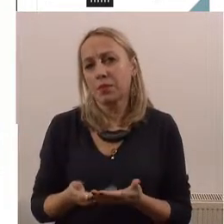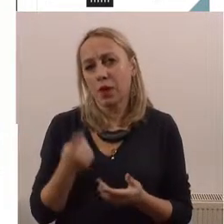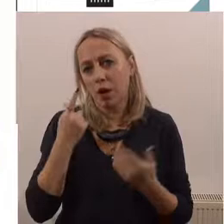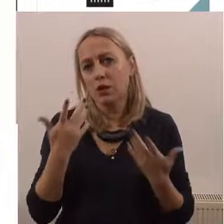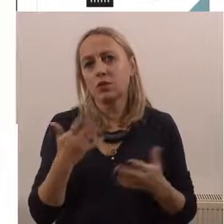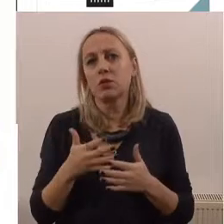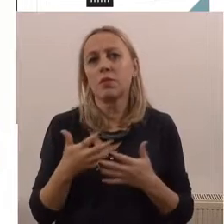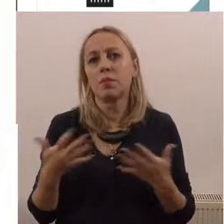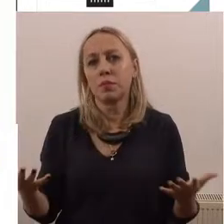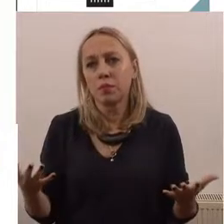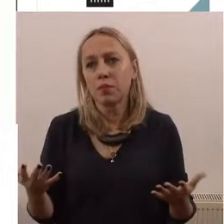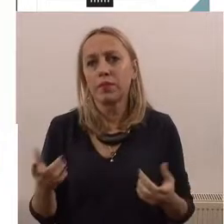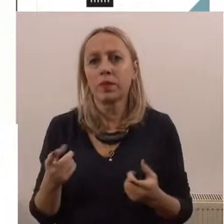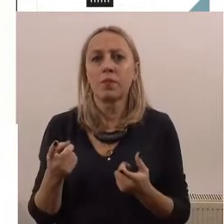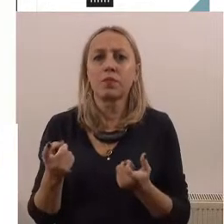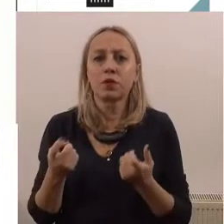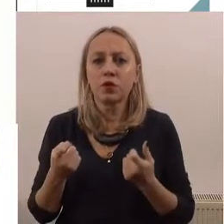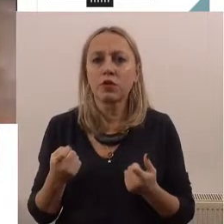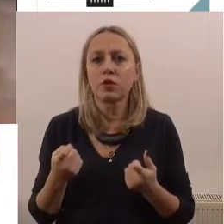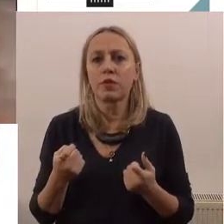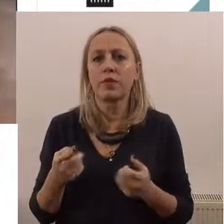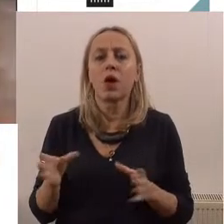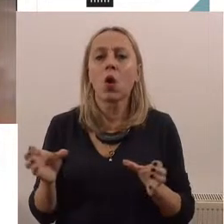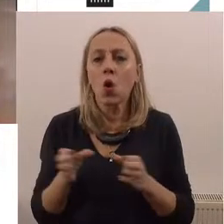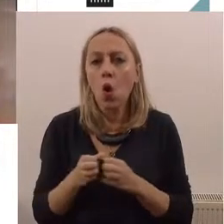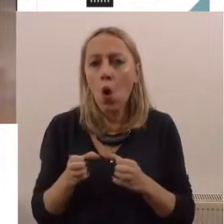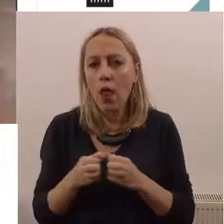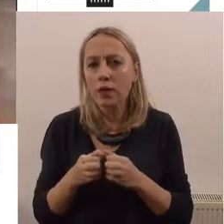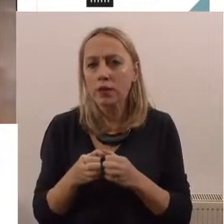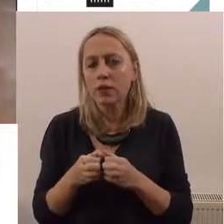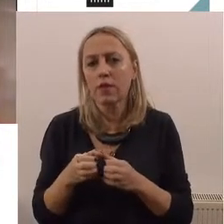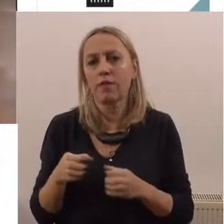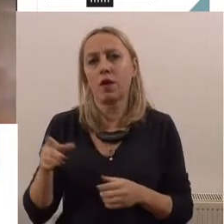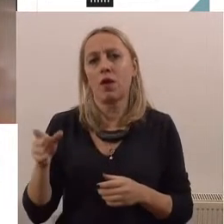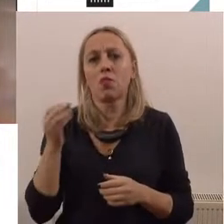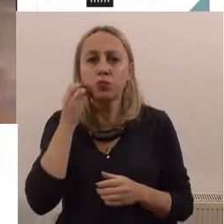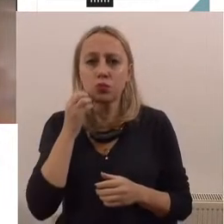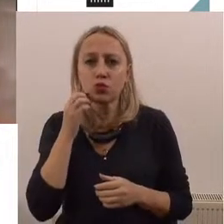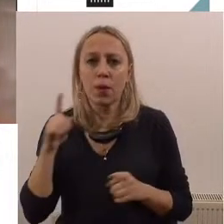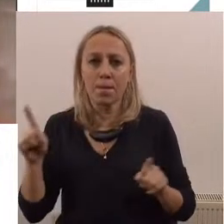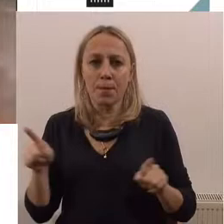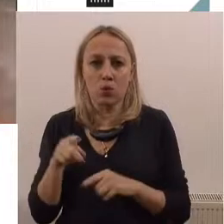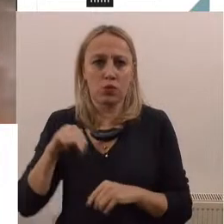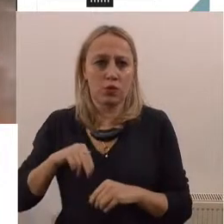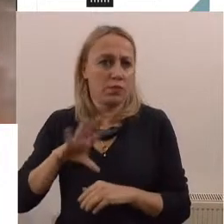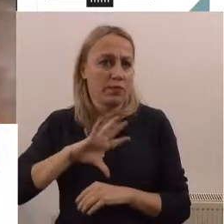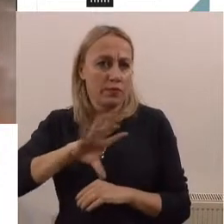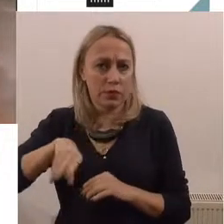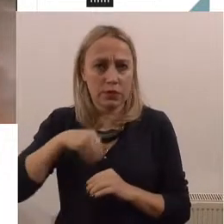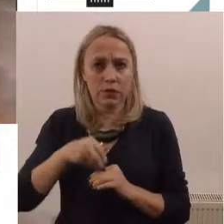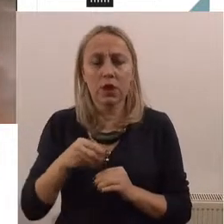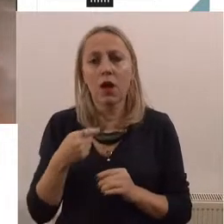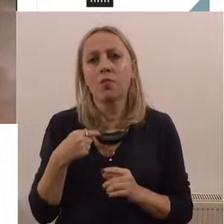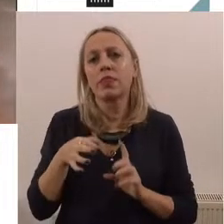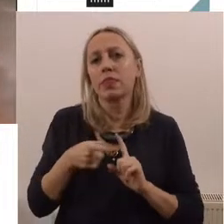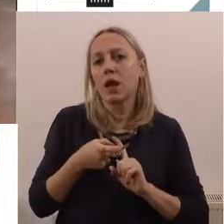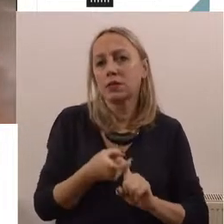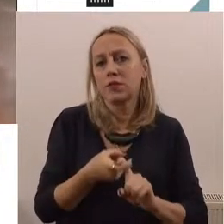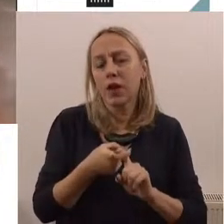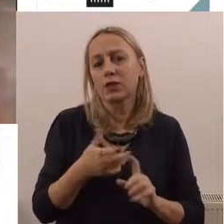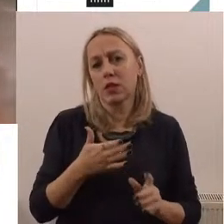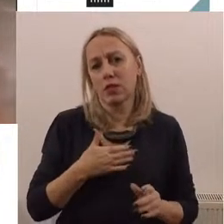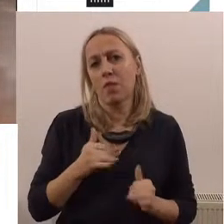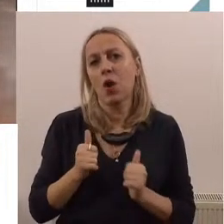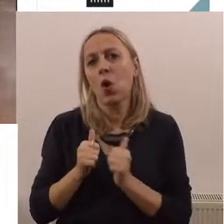and all this implies great involvement of the whole of the staff of the Pushkin Museum.